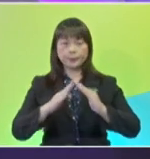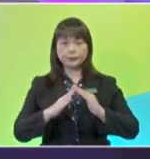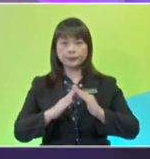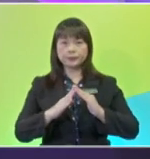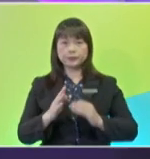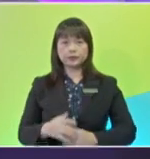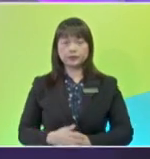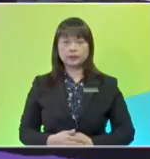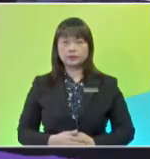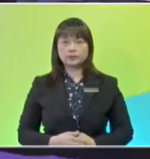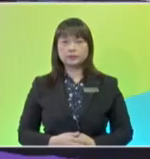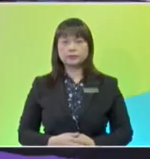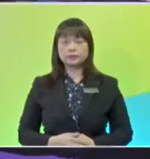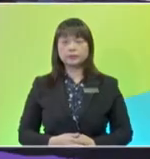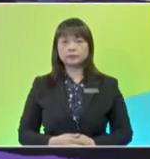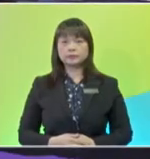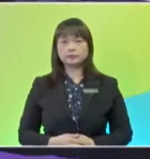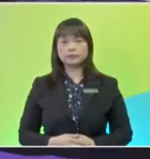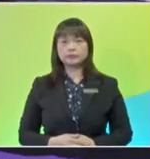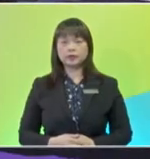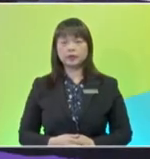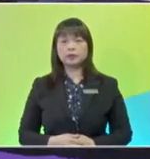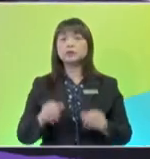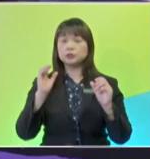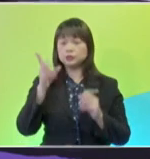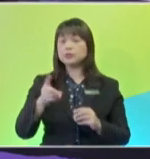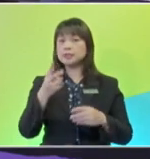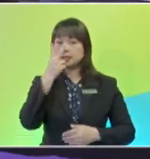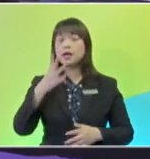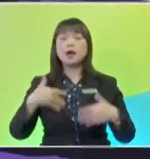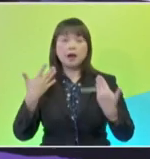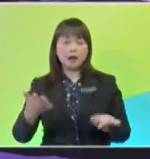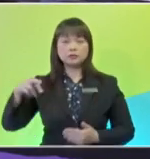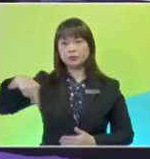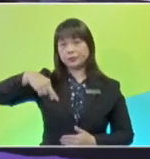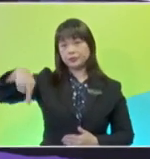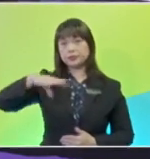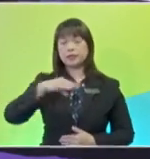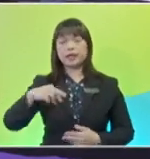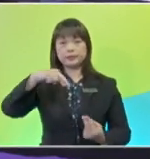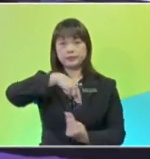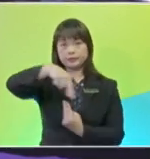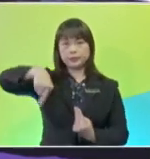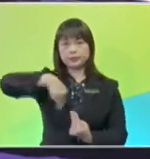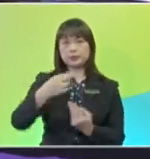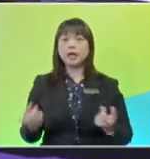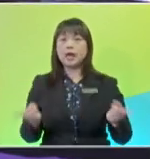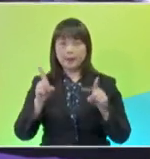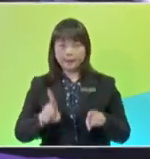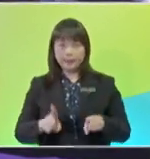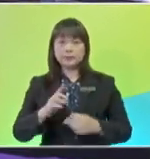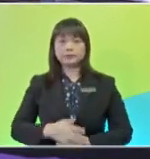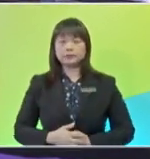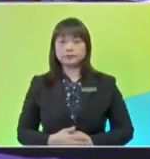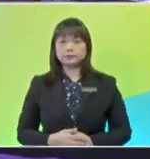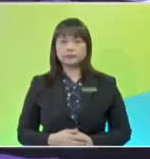the Earth, your sister can be the Moon, and you could see how rotation and revolution happens in regards to Moon and Earth. Yes.